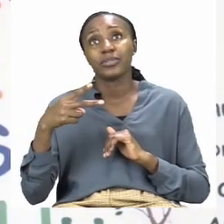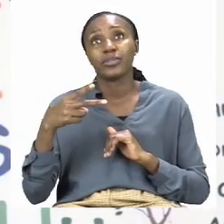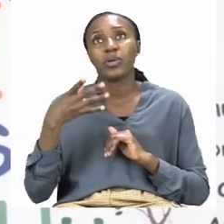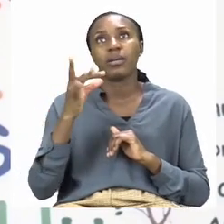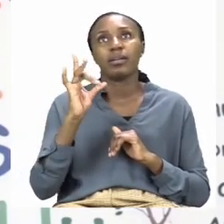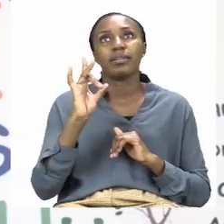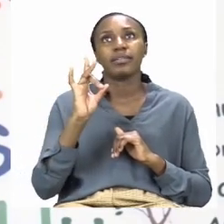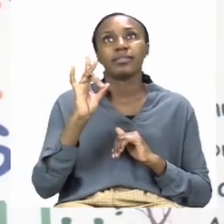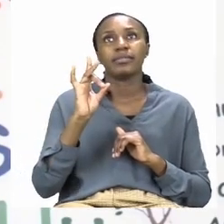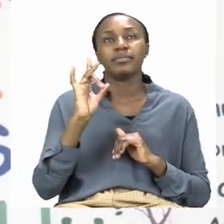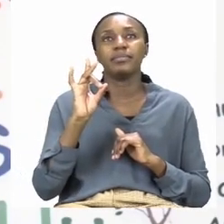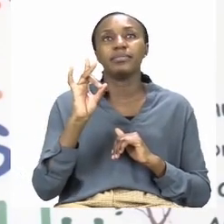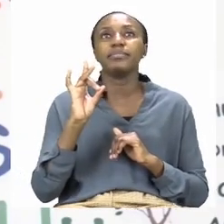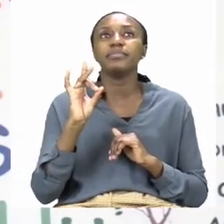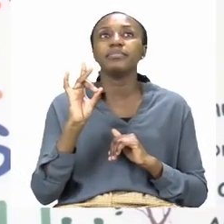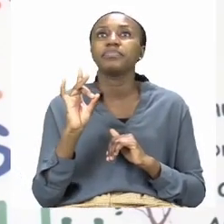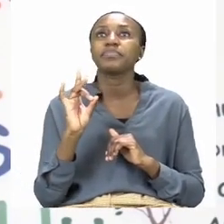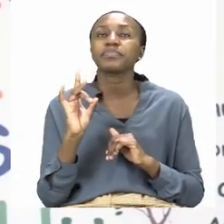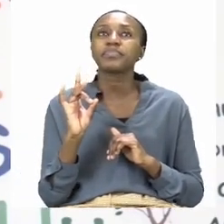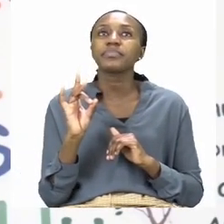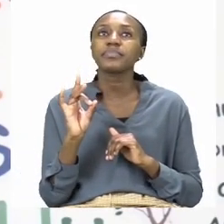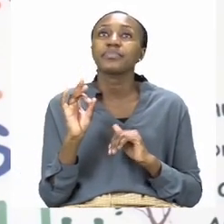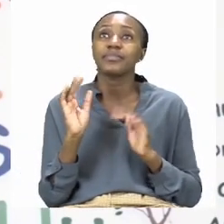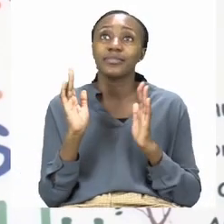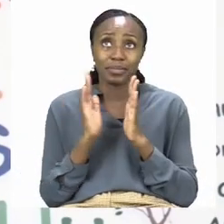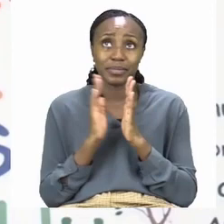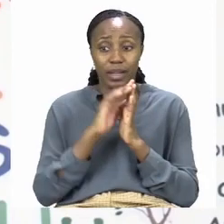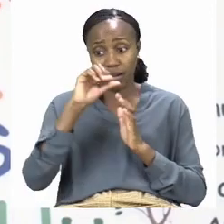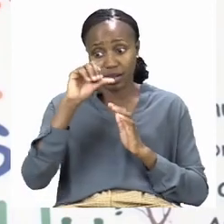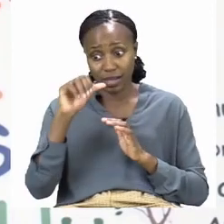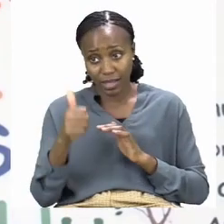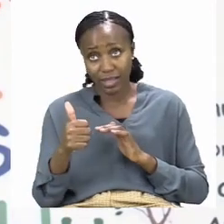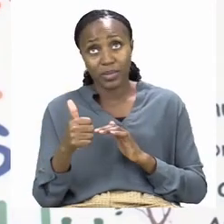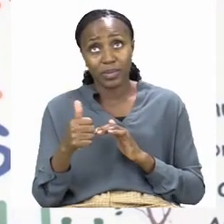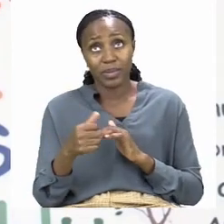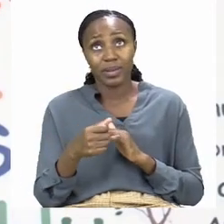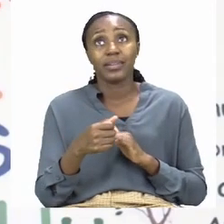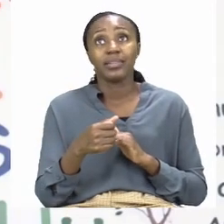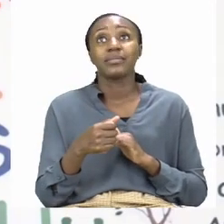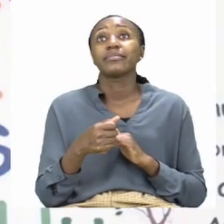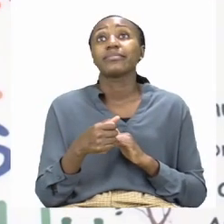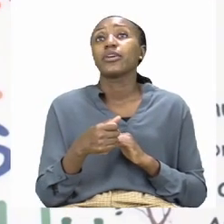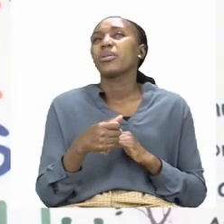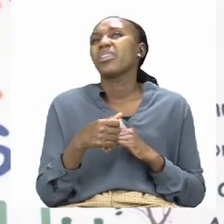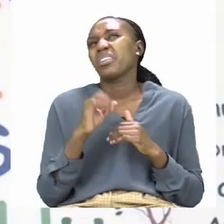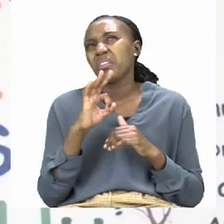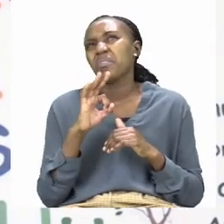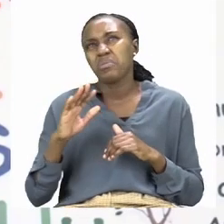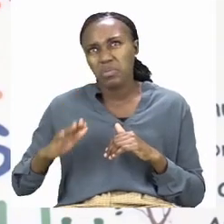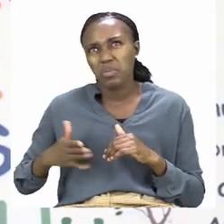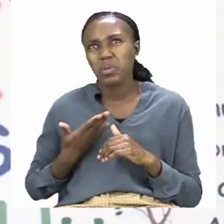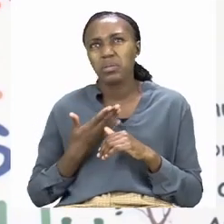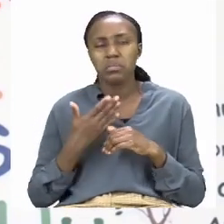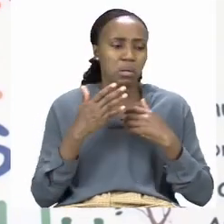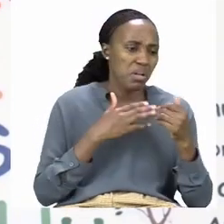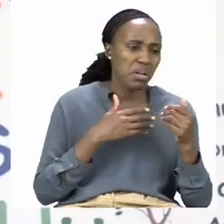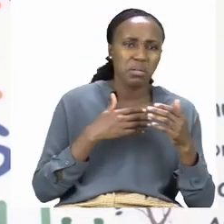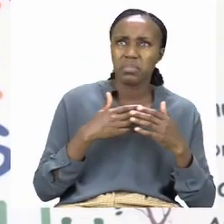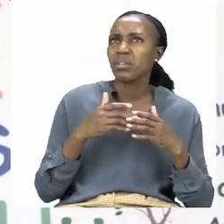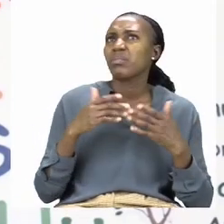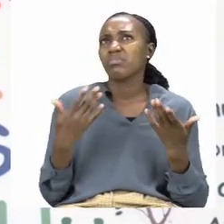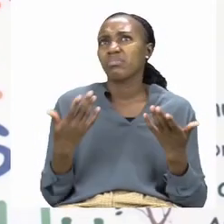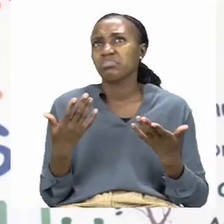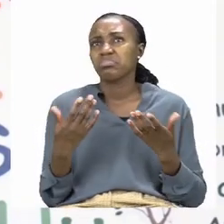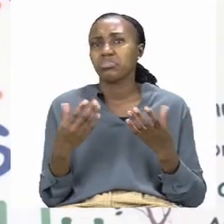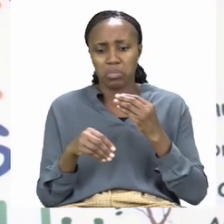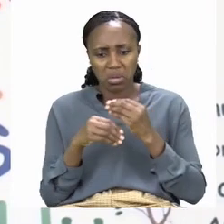All right. Now you can try any other way to either subtract your sums or add your